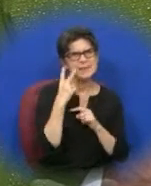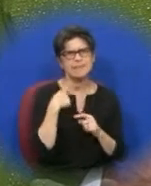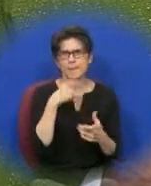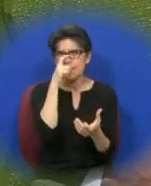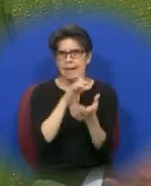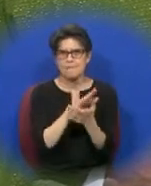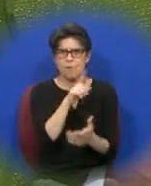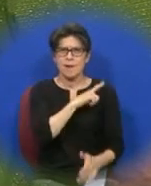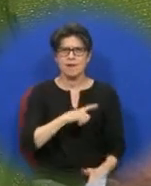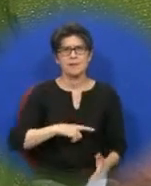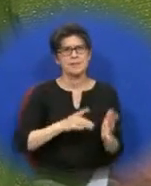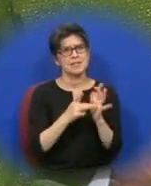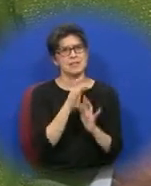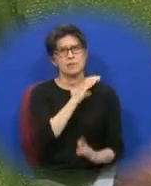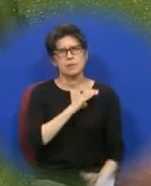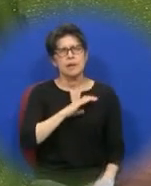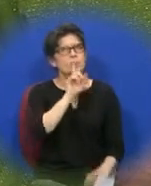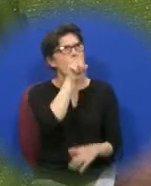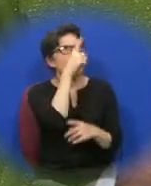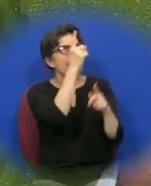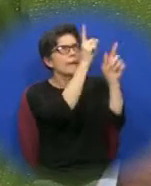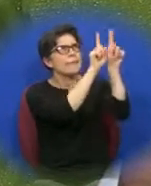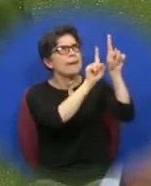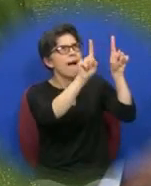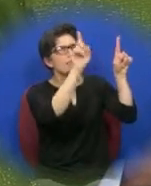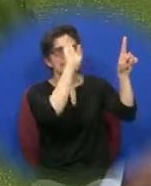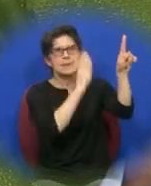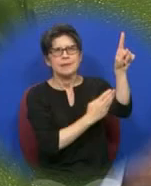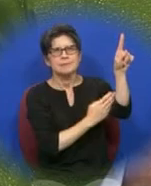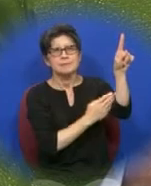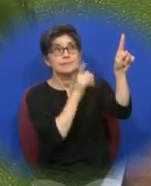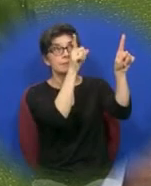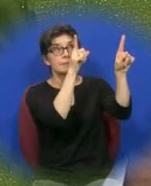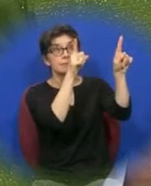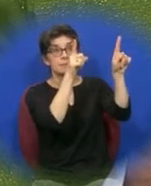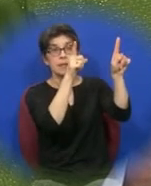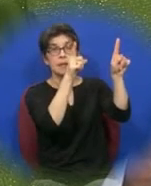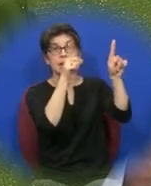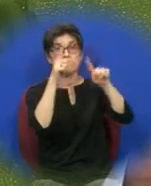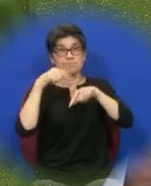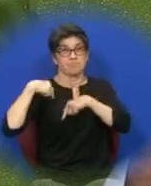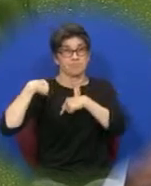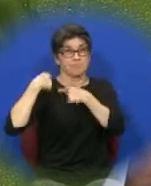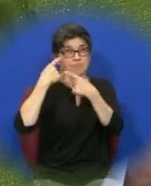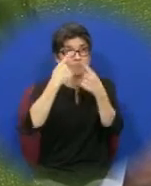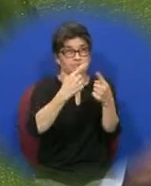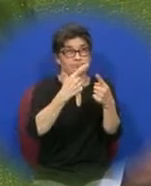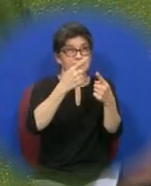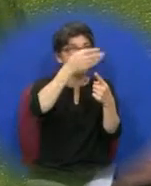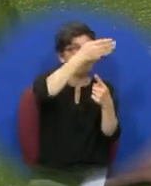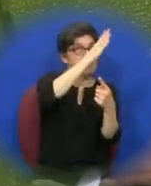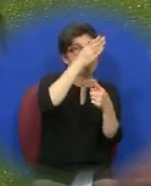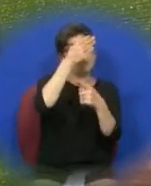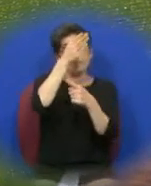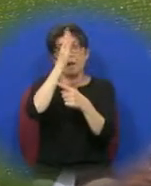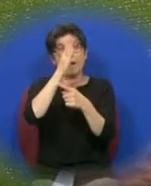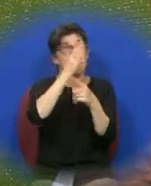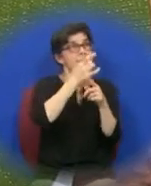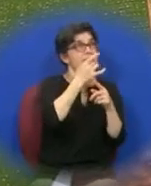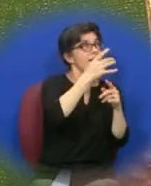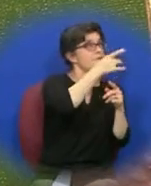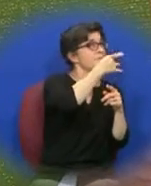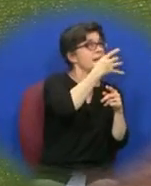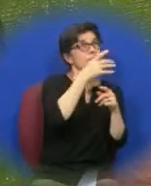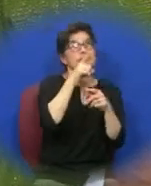one Lord, Jesus Christ, the only begotten Son of God, born of the Father before all ages, God from God, light from